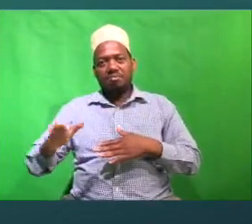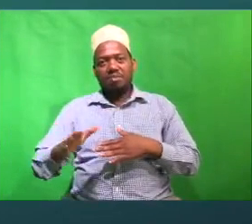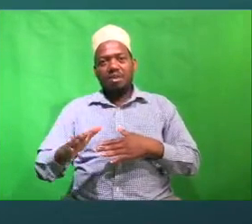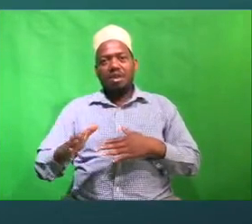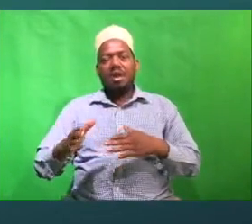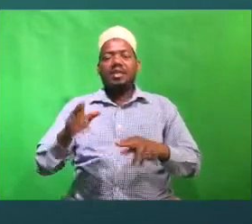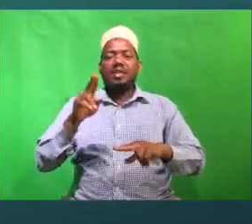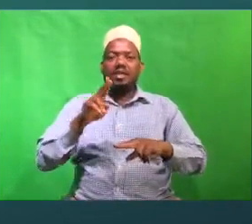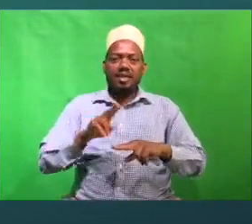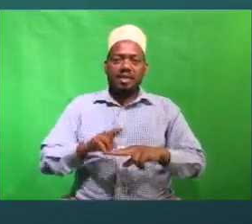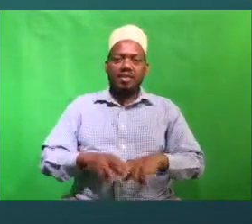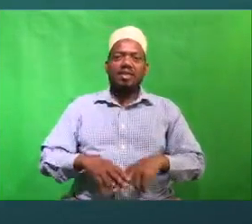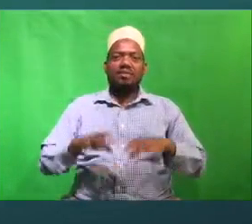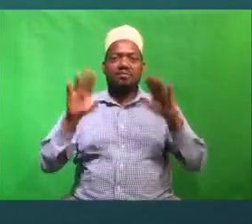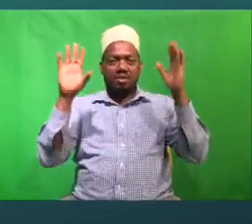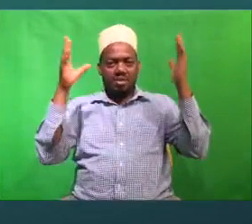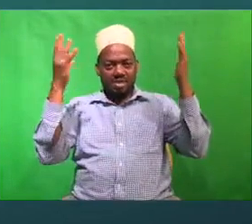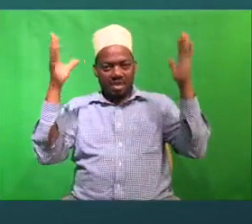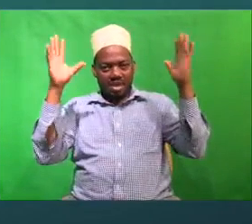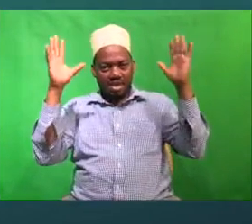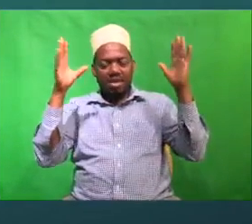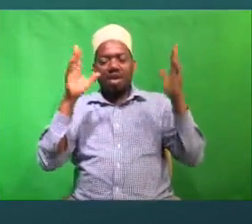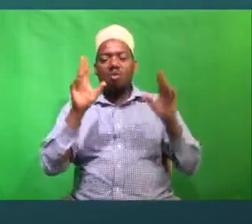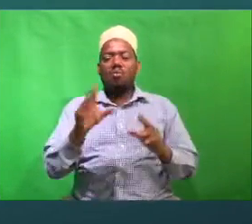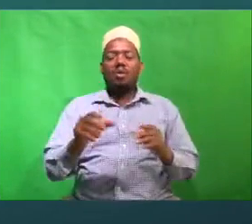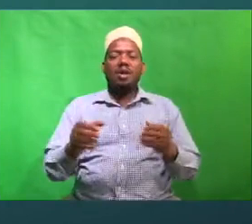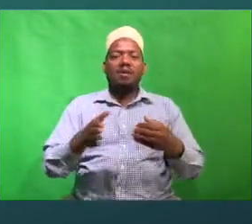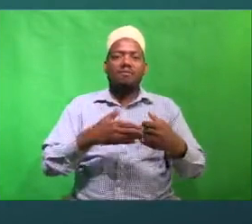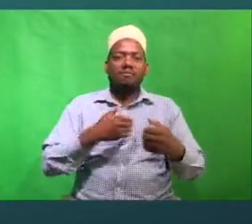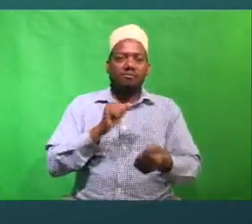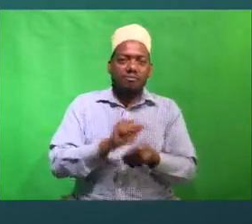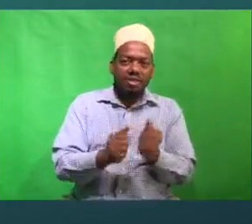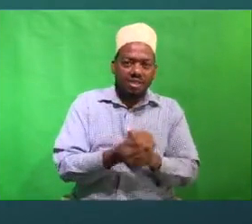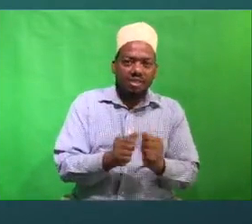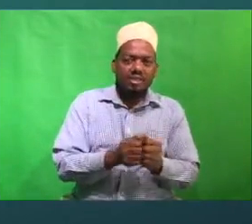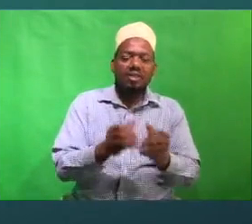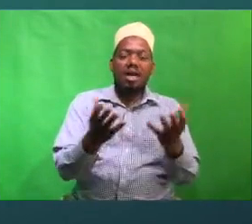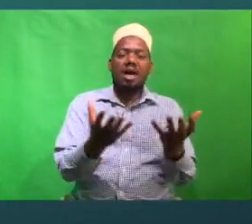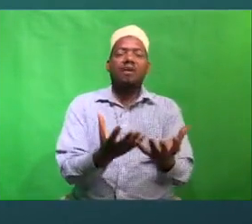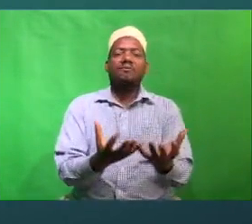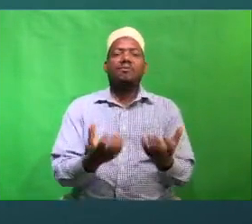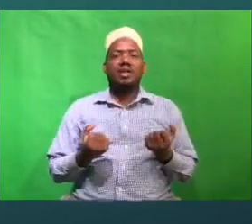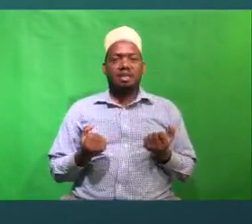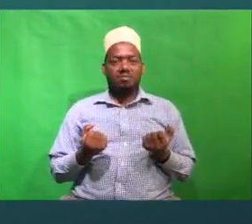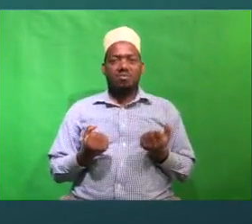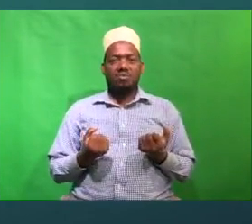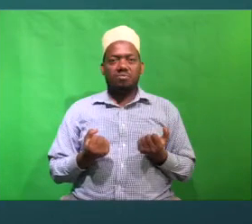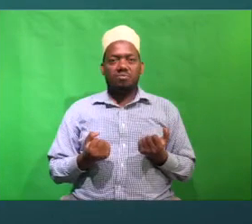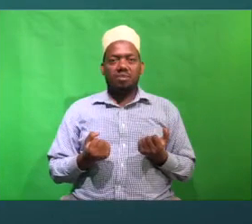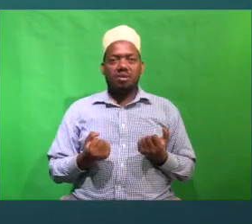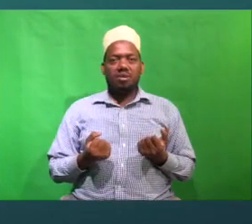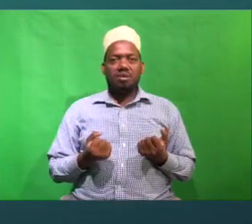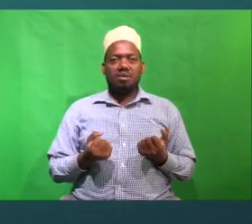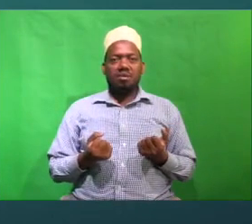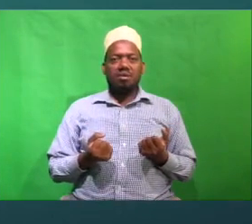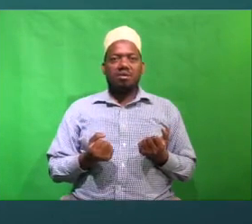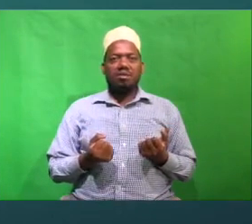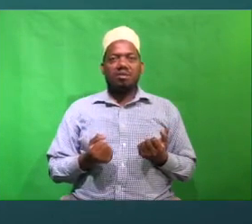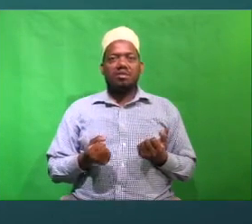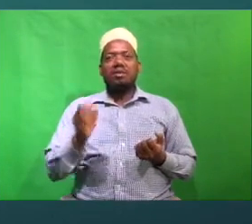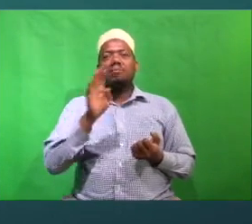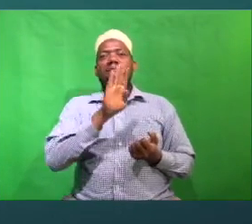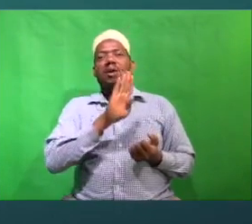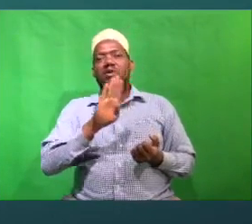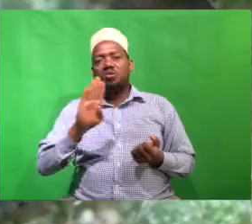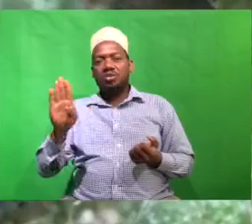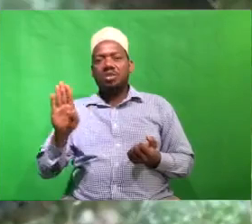area and they can live near to the area where some facility can be available. For the other hand, the biological factor, my